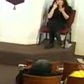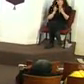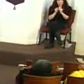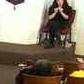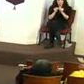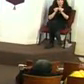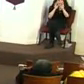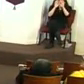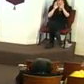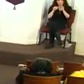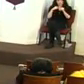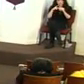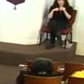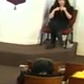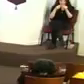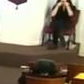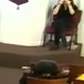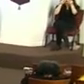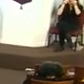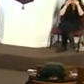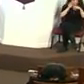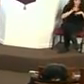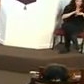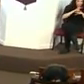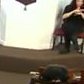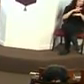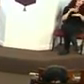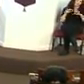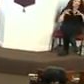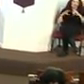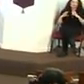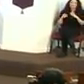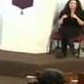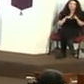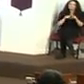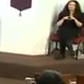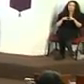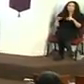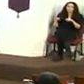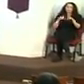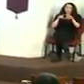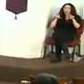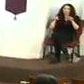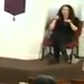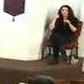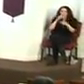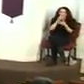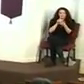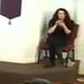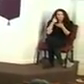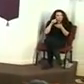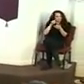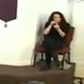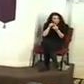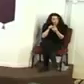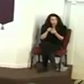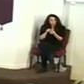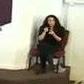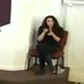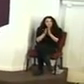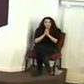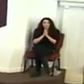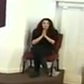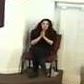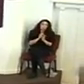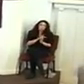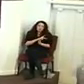about our church and our congregation, and you'll also find a welcome card this morning. That's designed specifically for you. It does ask for some personal information,